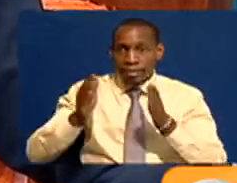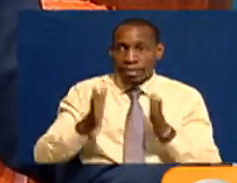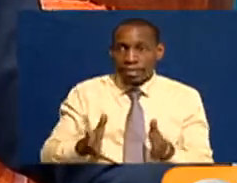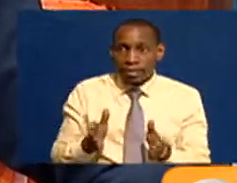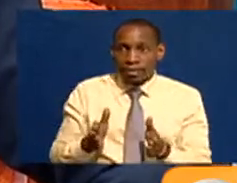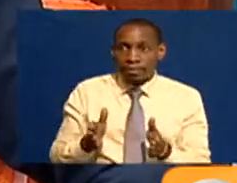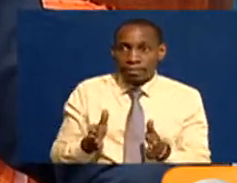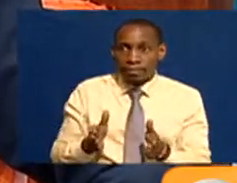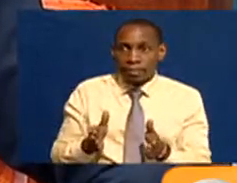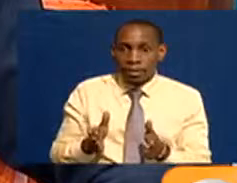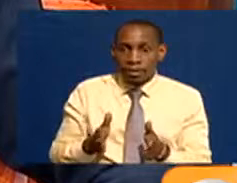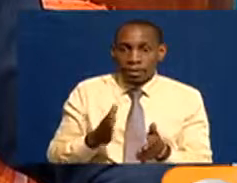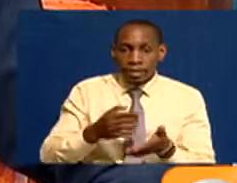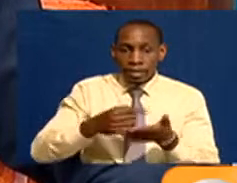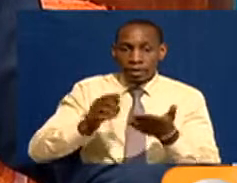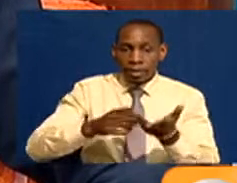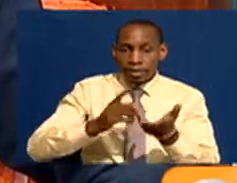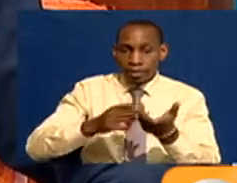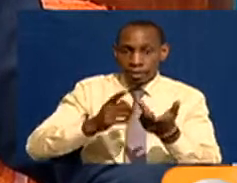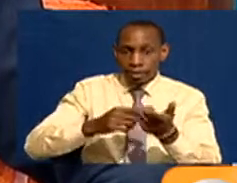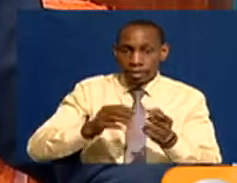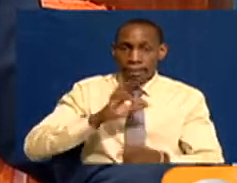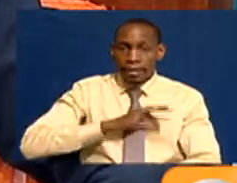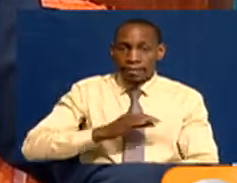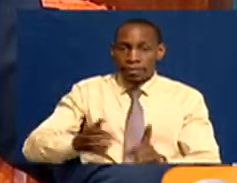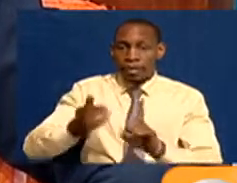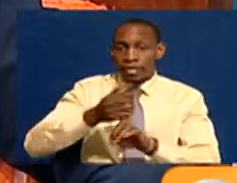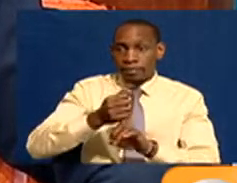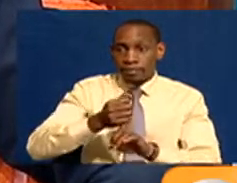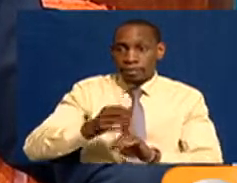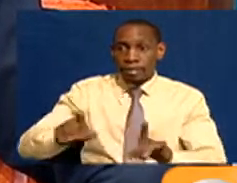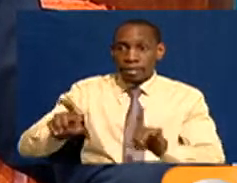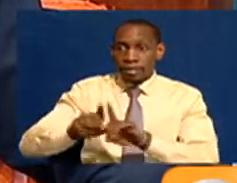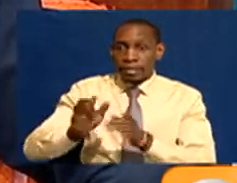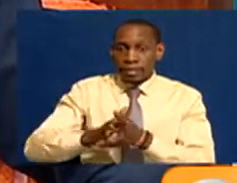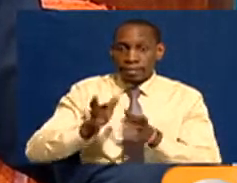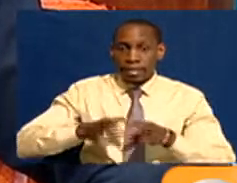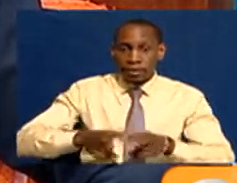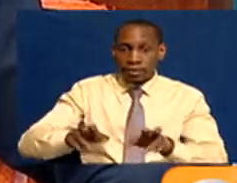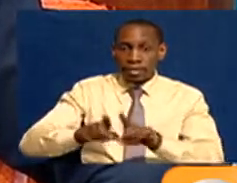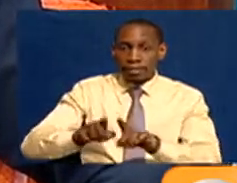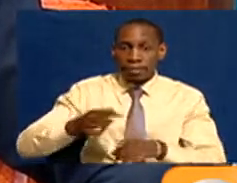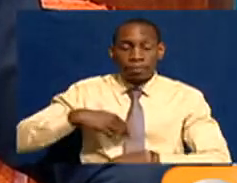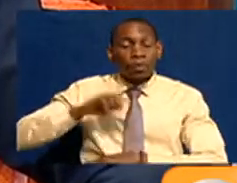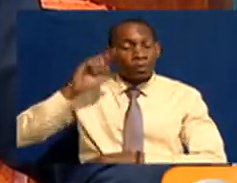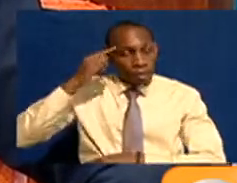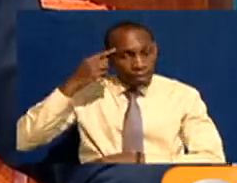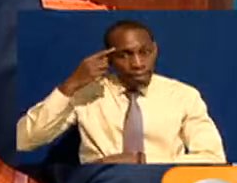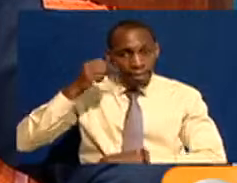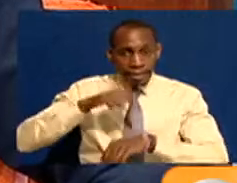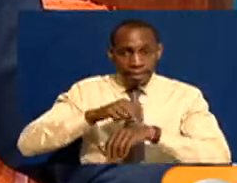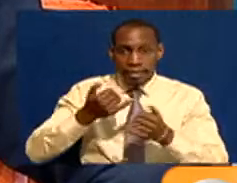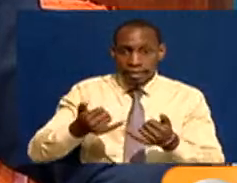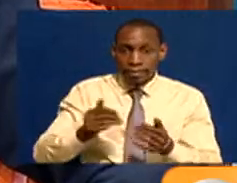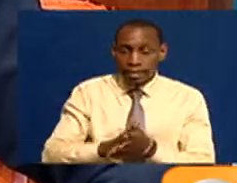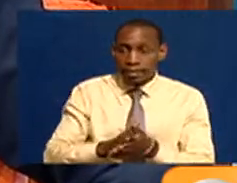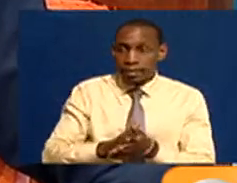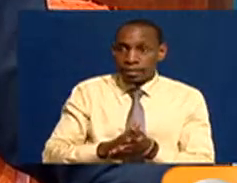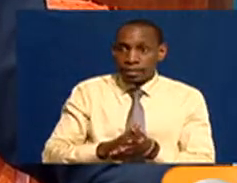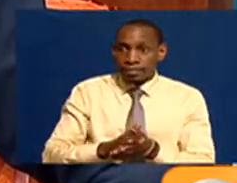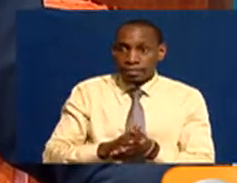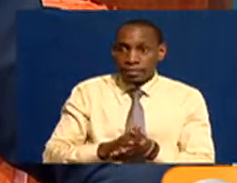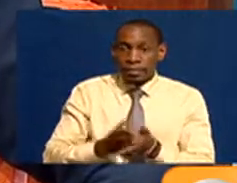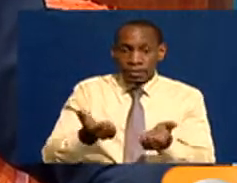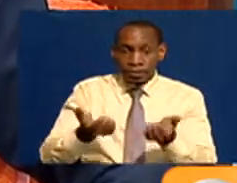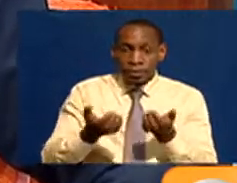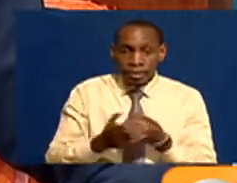really proper calculation of the benefit they're going to get, and it must be the roads that we think that at the moment is impossible.